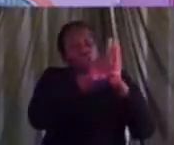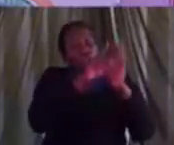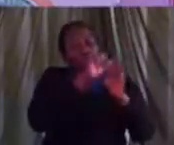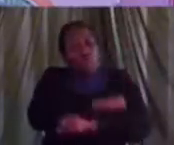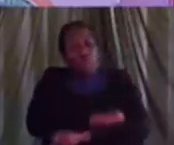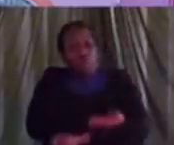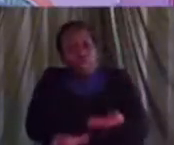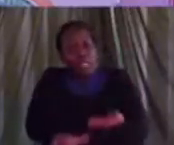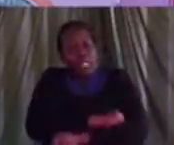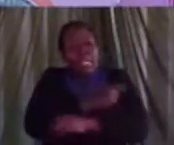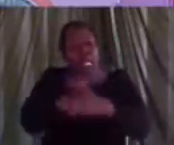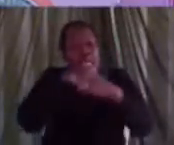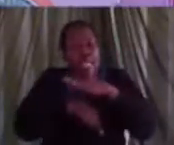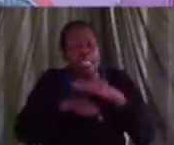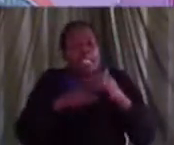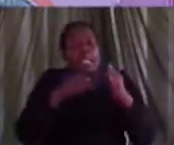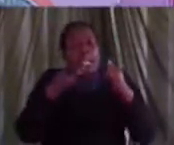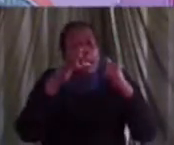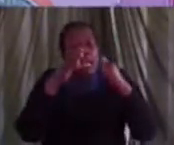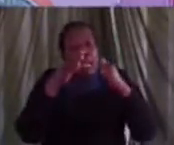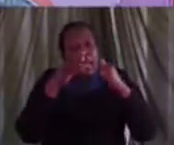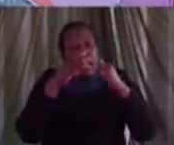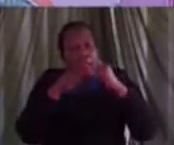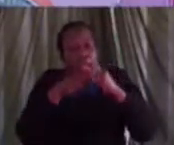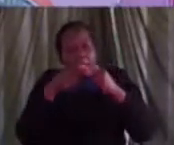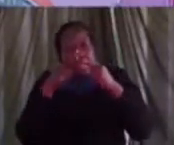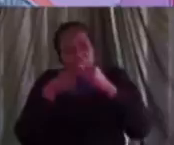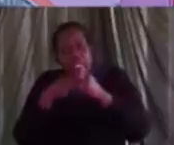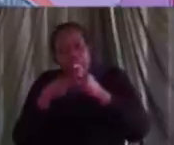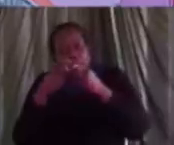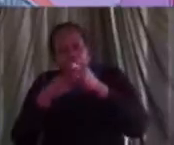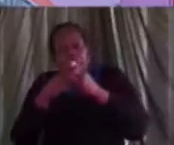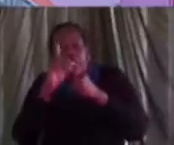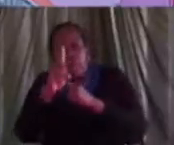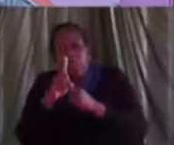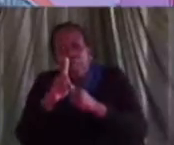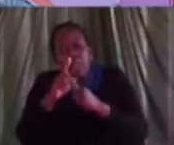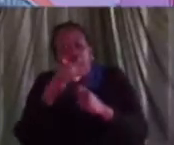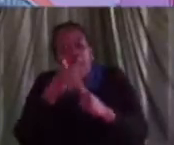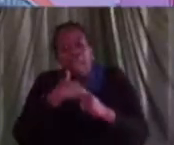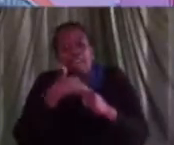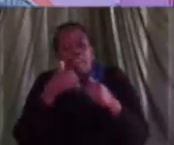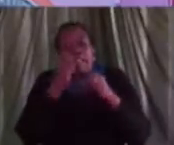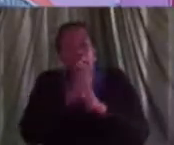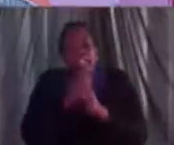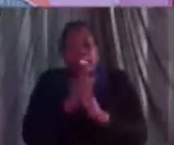82, no, 81. I've done almost 0%